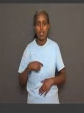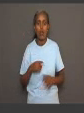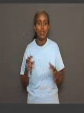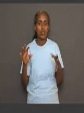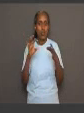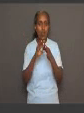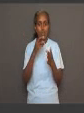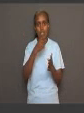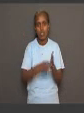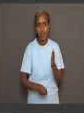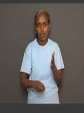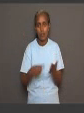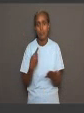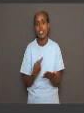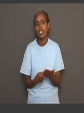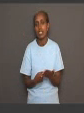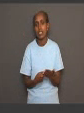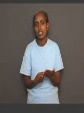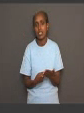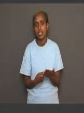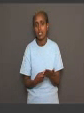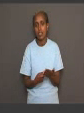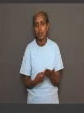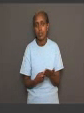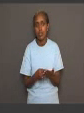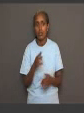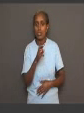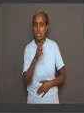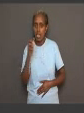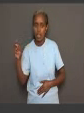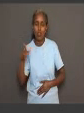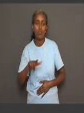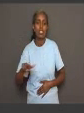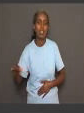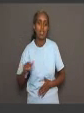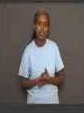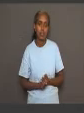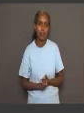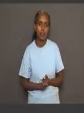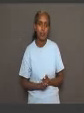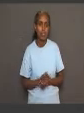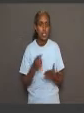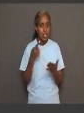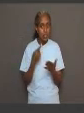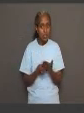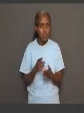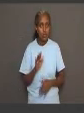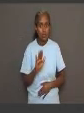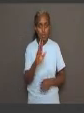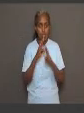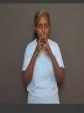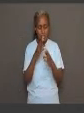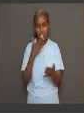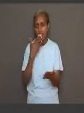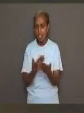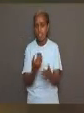value, and thus will be to the right of the line. If this was your answer,